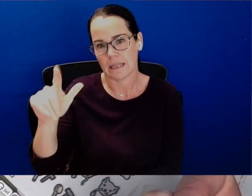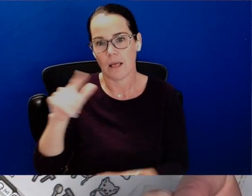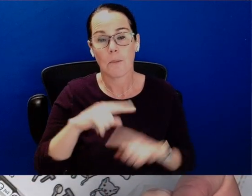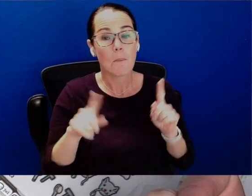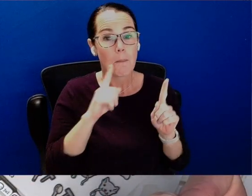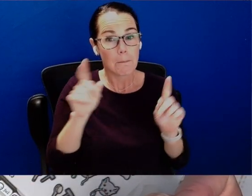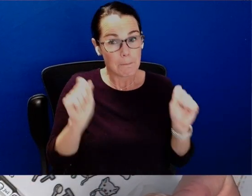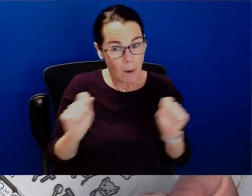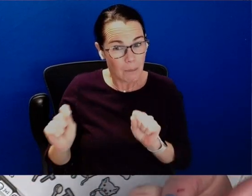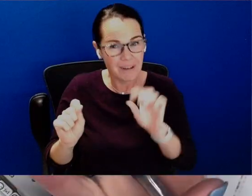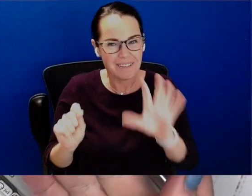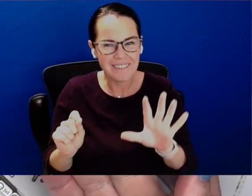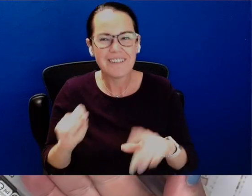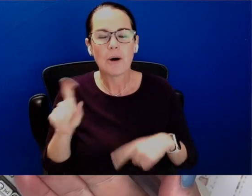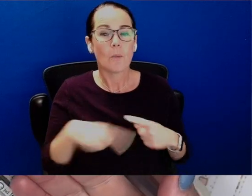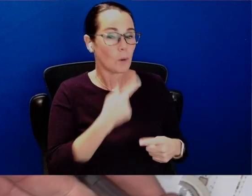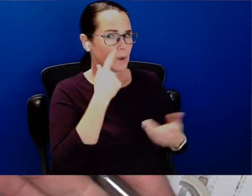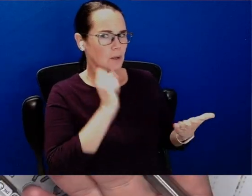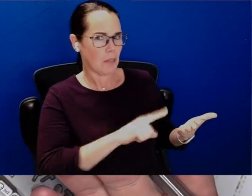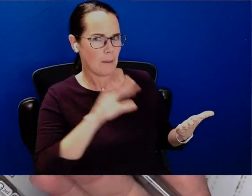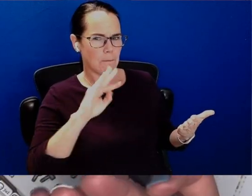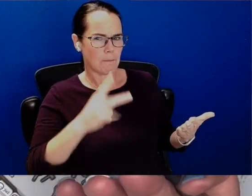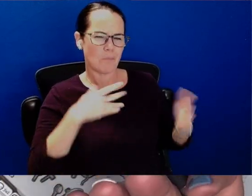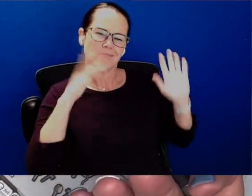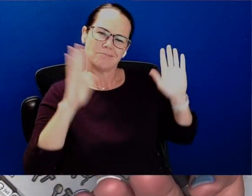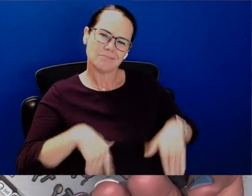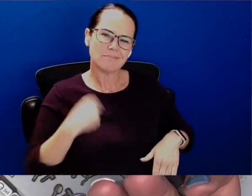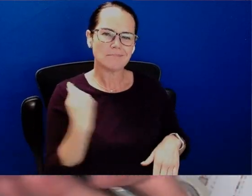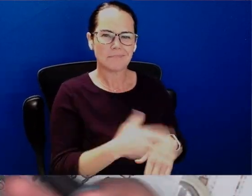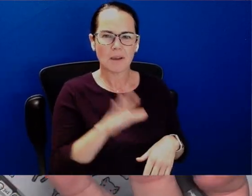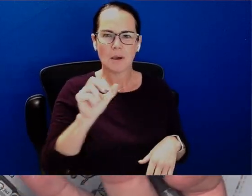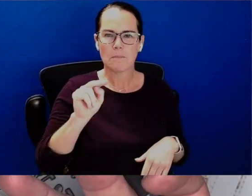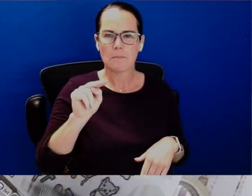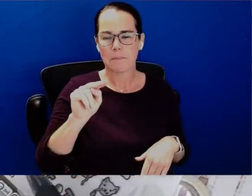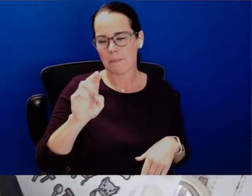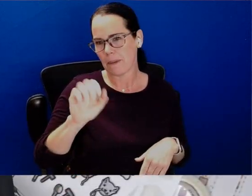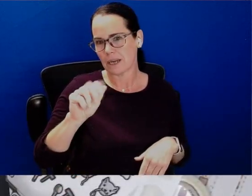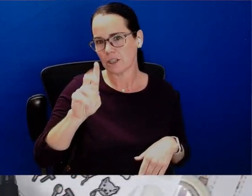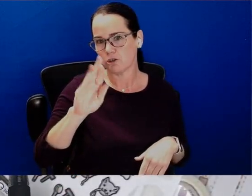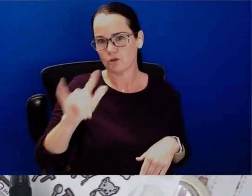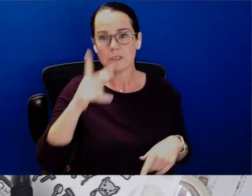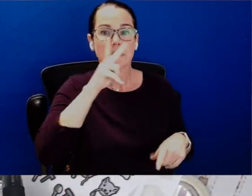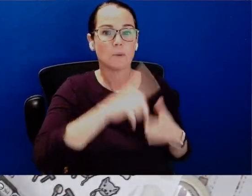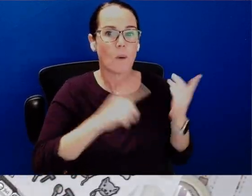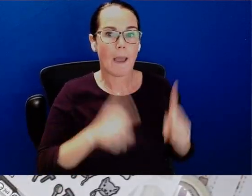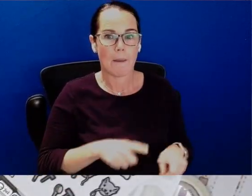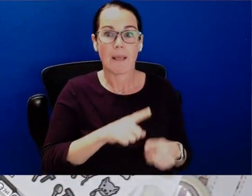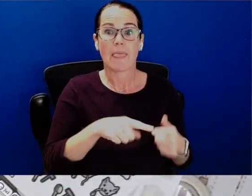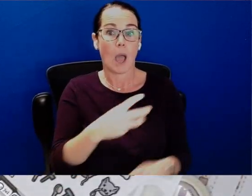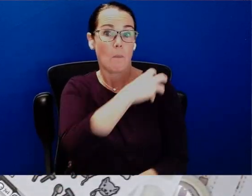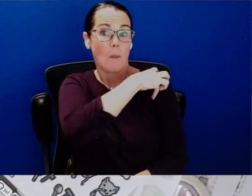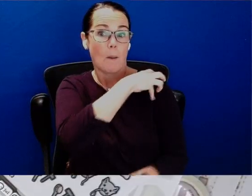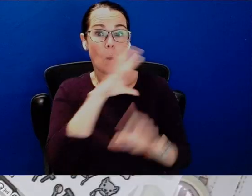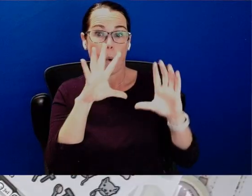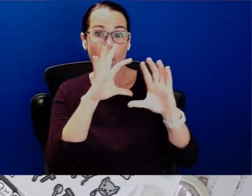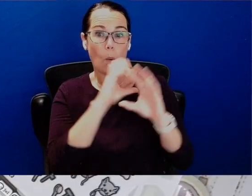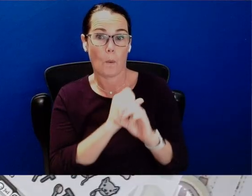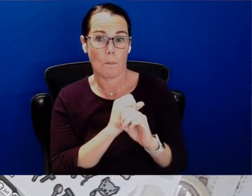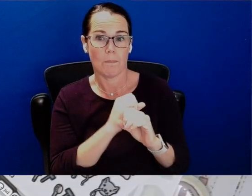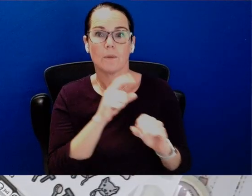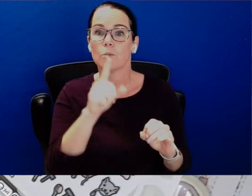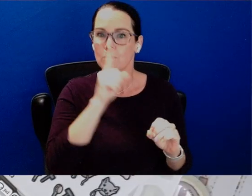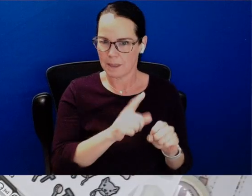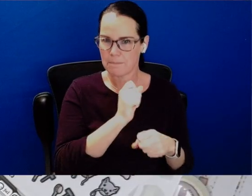that when we saw the bump, we were like, hey, let's give him some Benadryl, see what happens. And it shrunk, which is